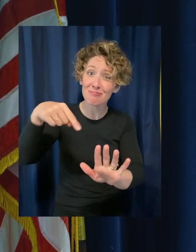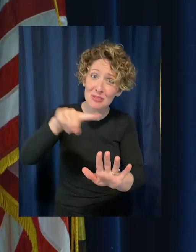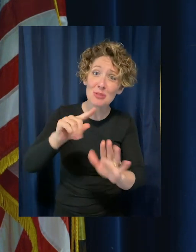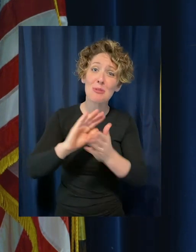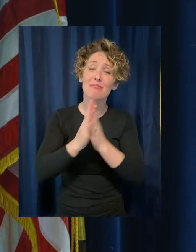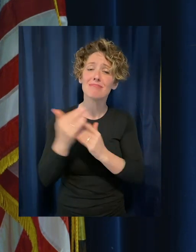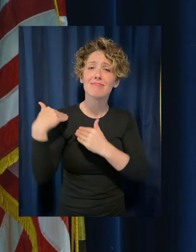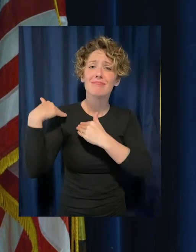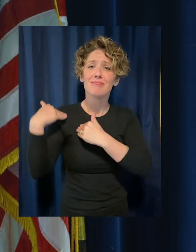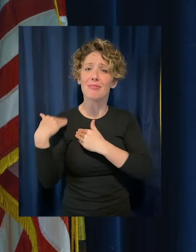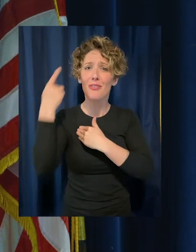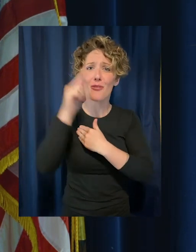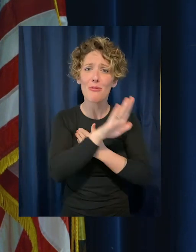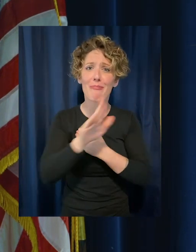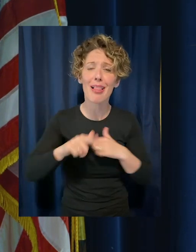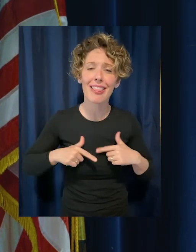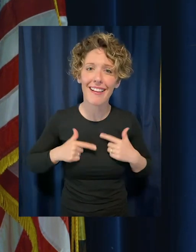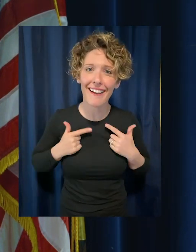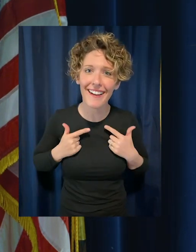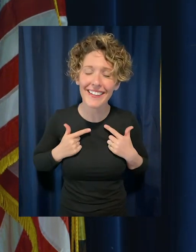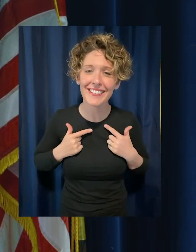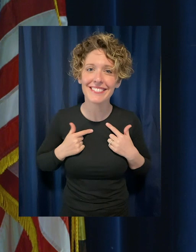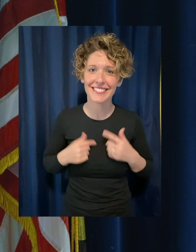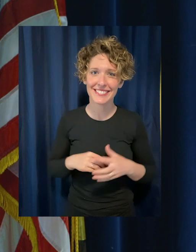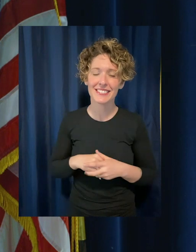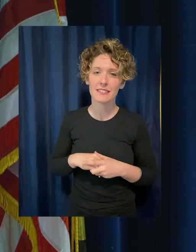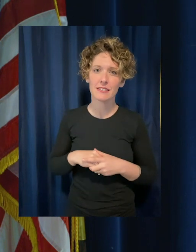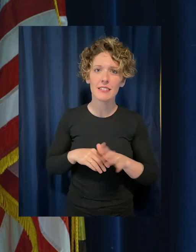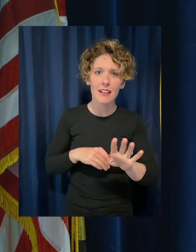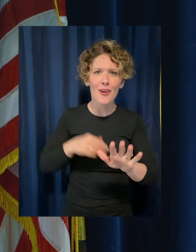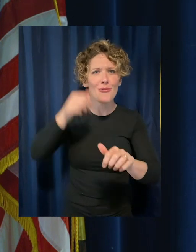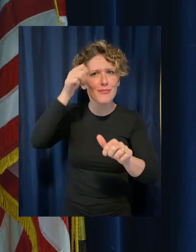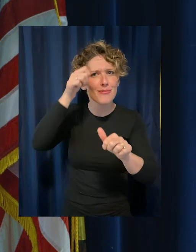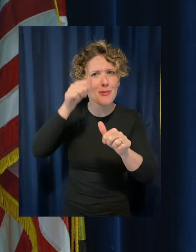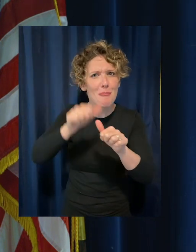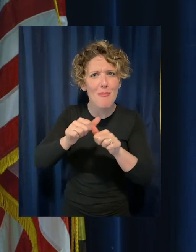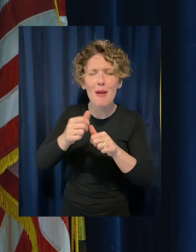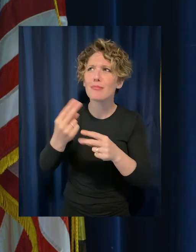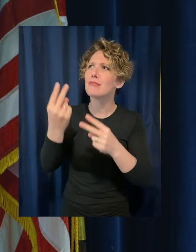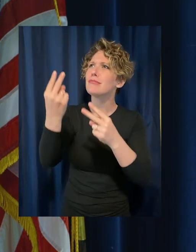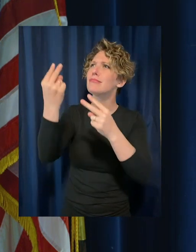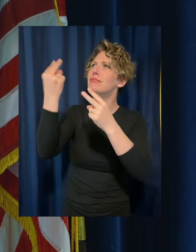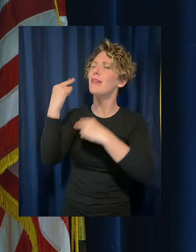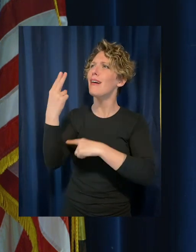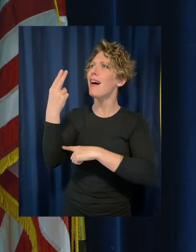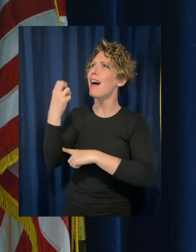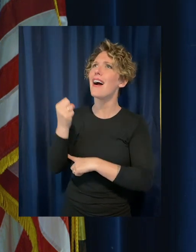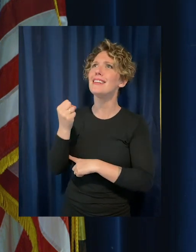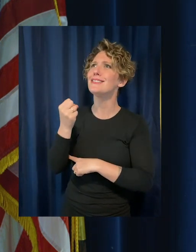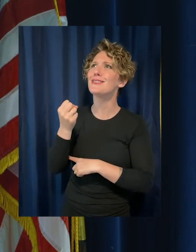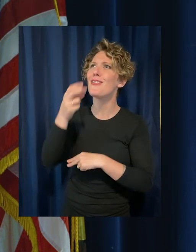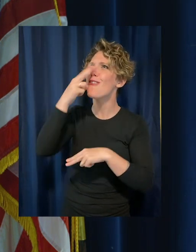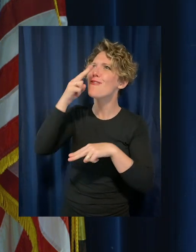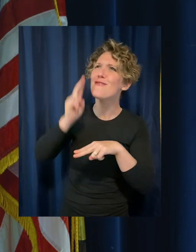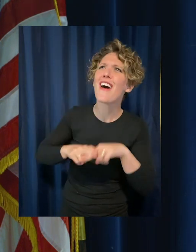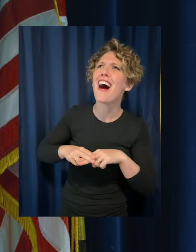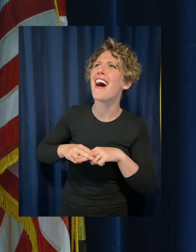lives. Remember all the really fun, extraordinary moments of high school, and let the bad days